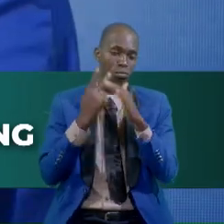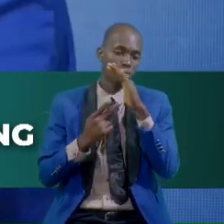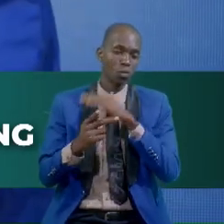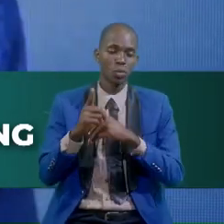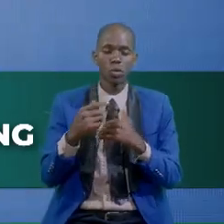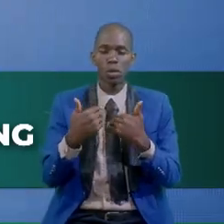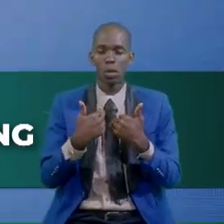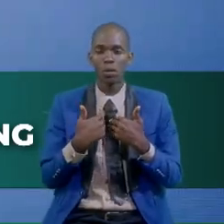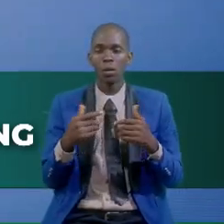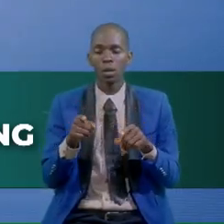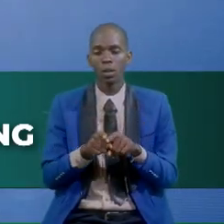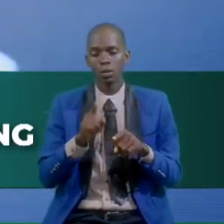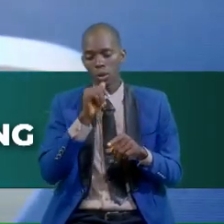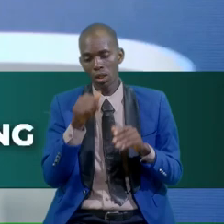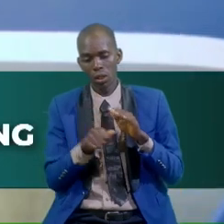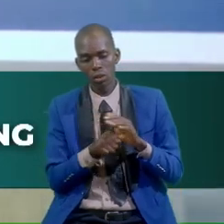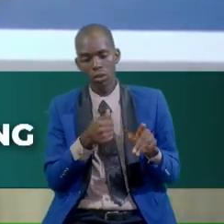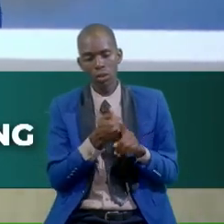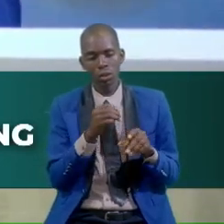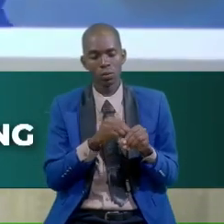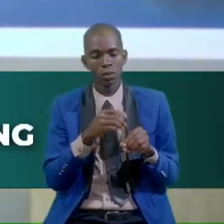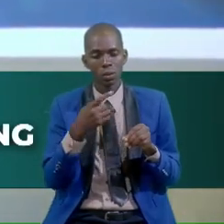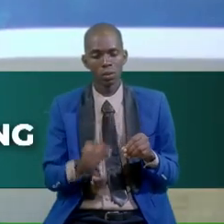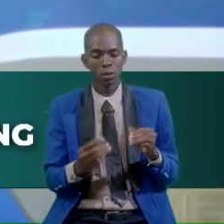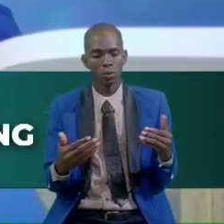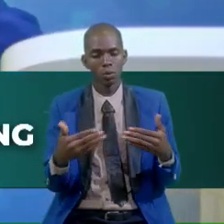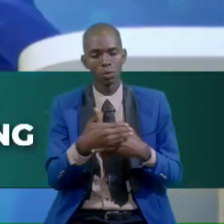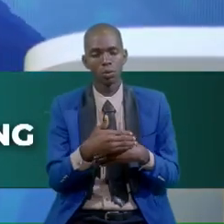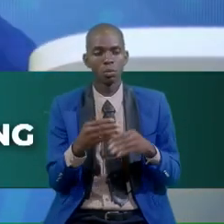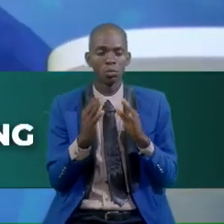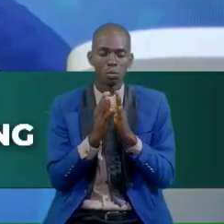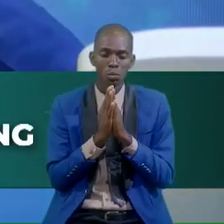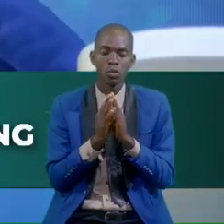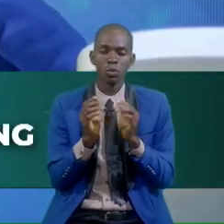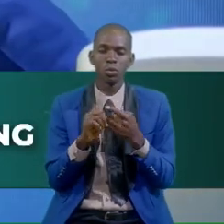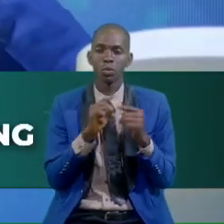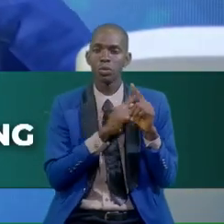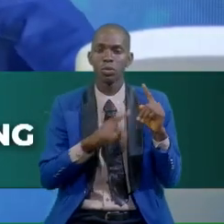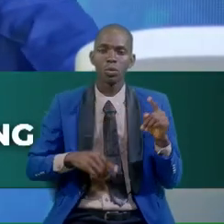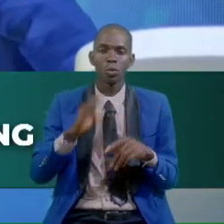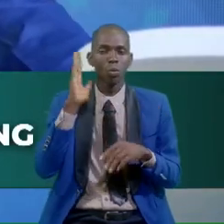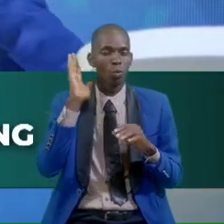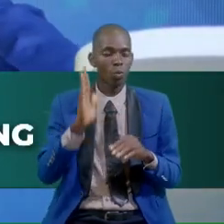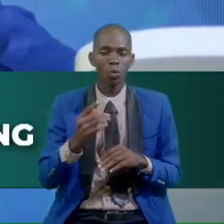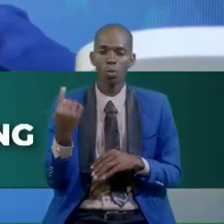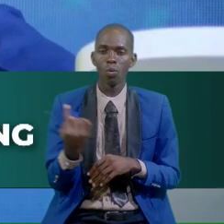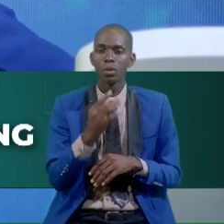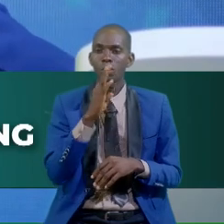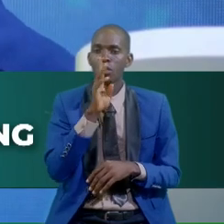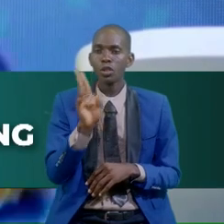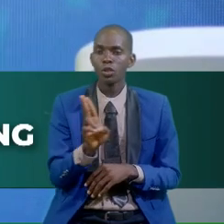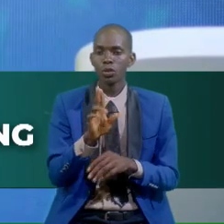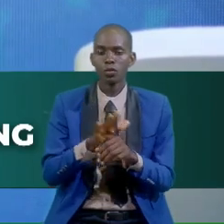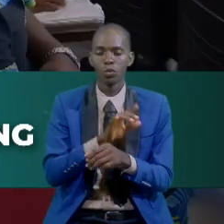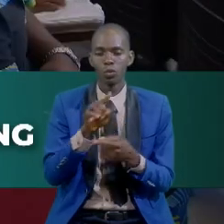are inside there meeting with the Lord, will only be useful when you come